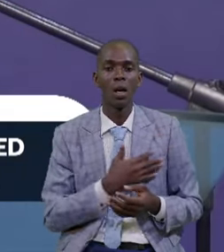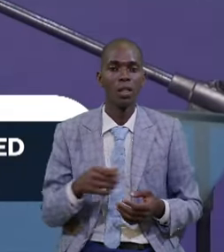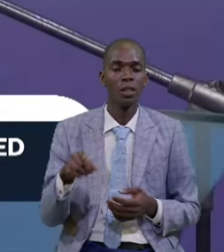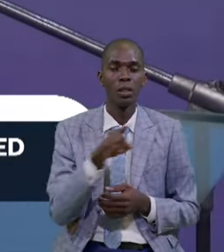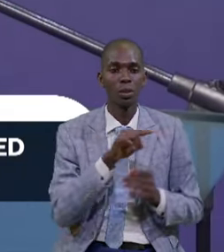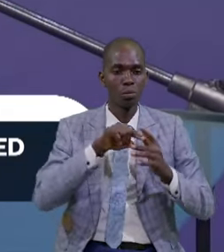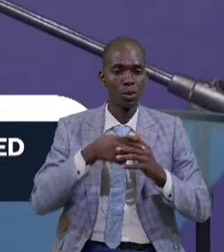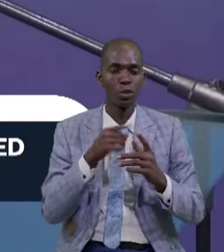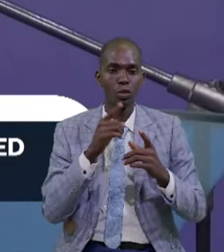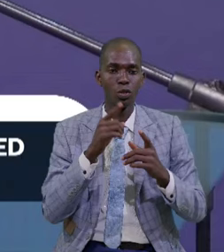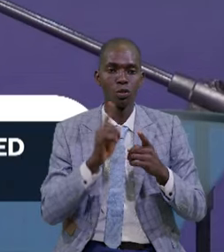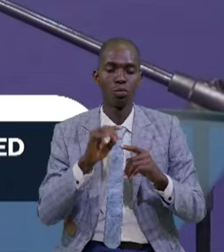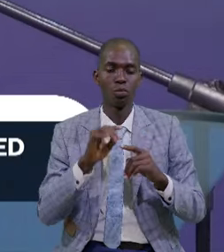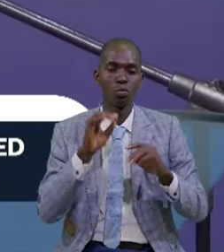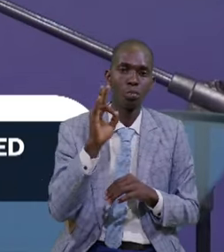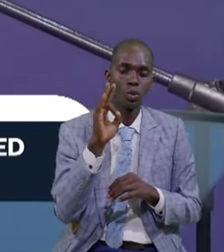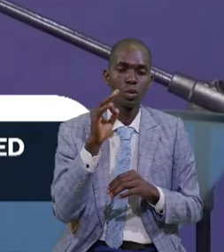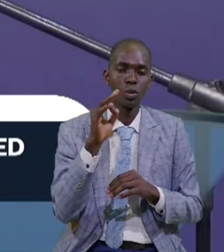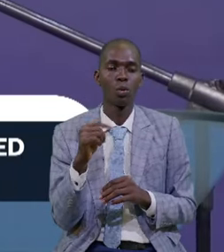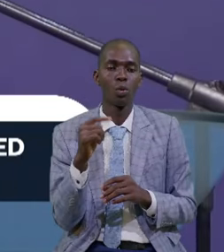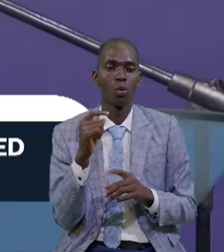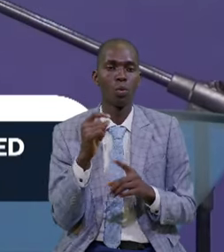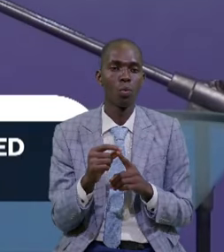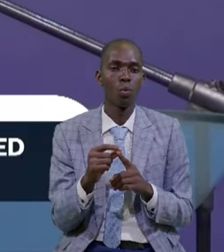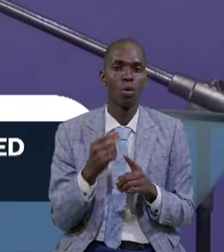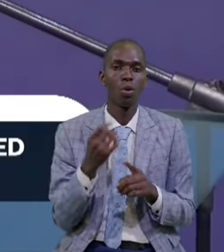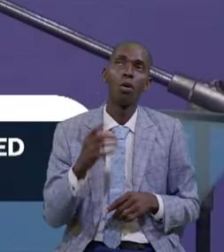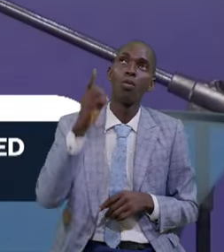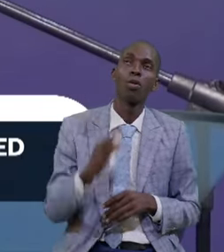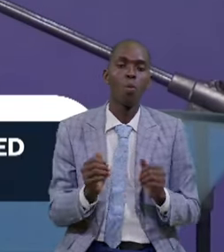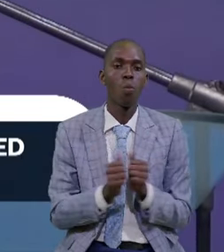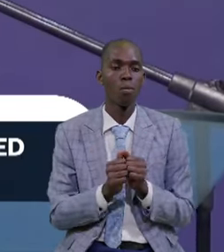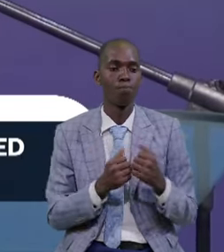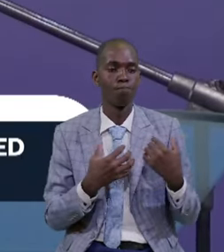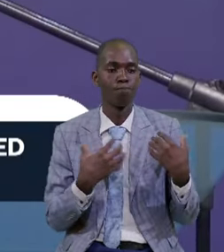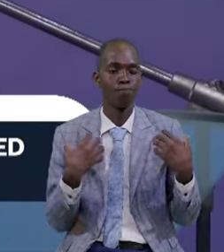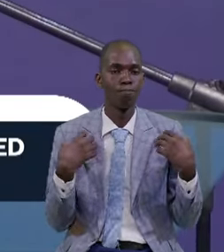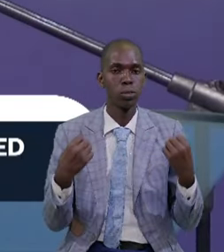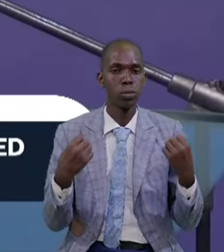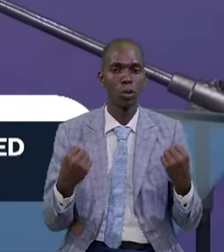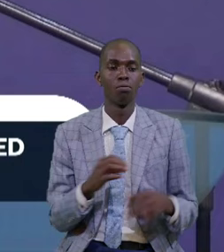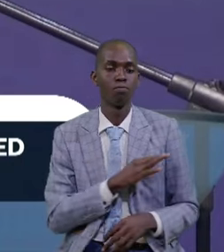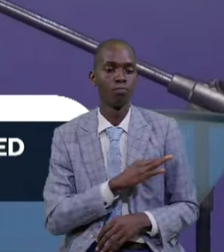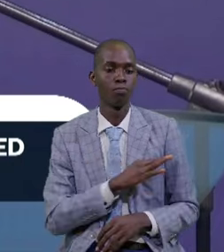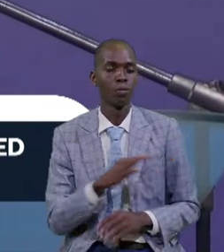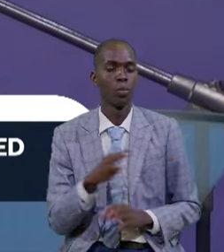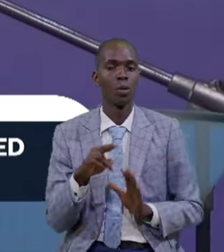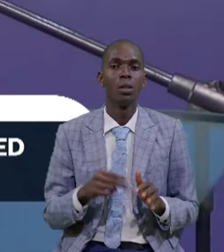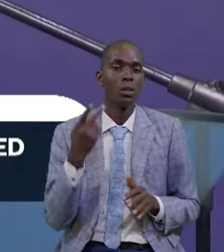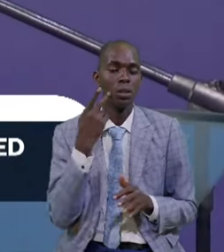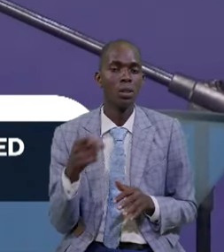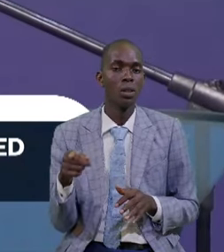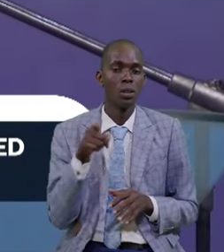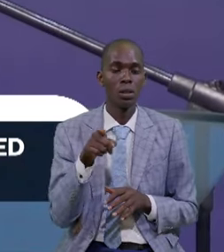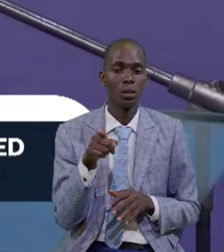the word of God with boldness. They have been baptized in the Holy Ghost in chapter